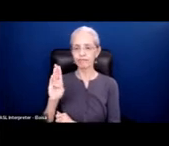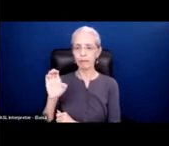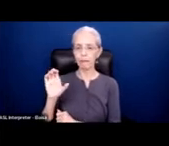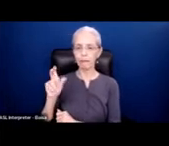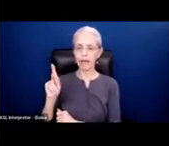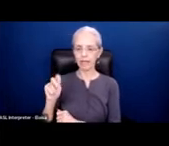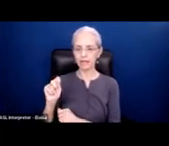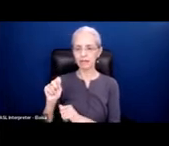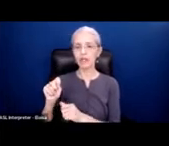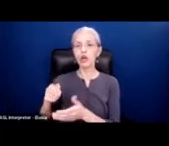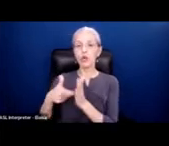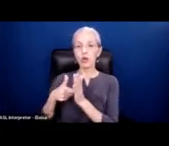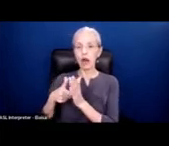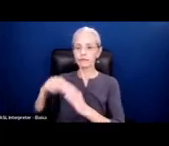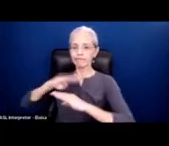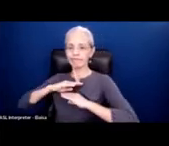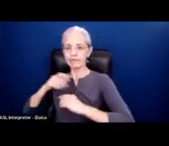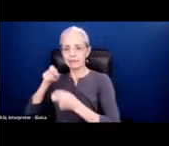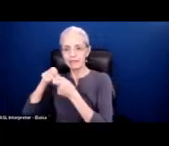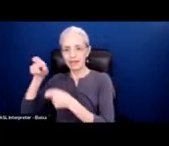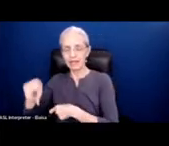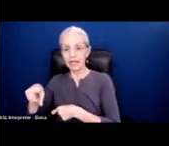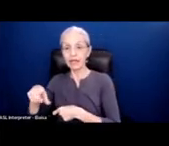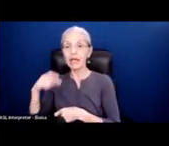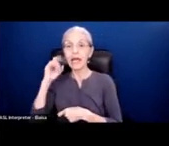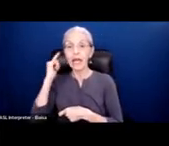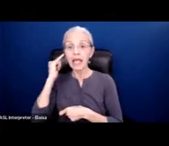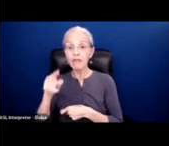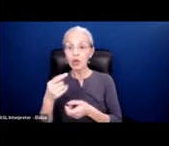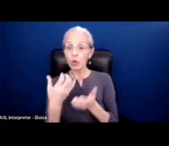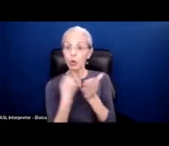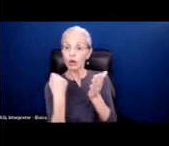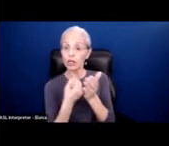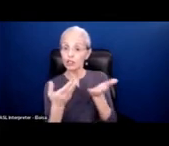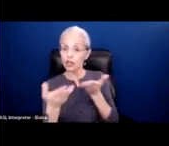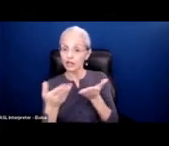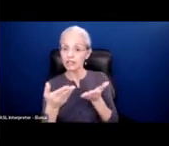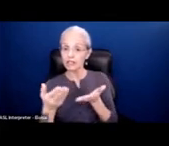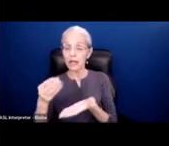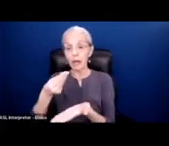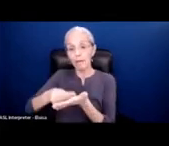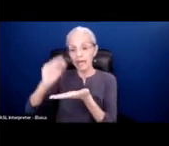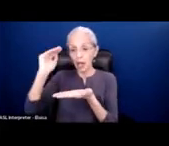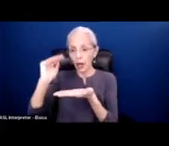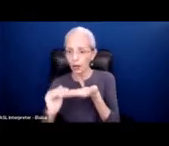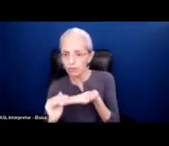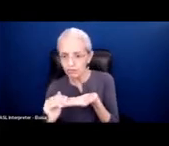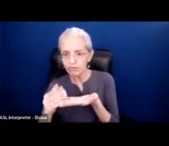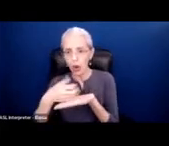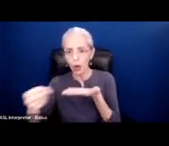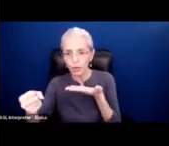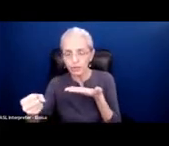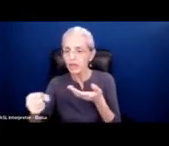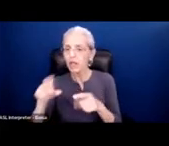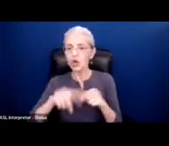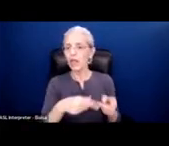bucket. If there's a service that you need and you've run out of money in that bucket, you can't really take from the next bucket. It's also, the